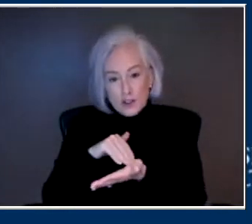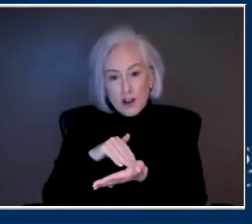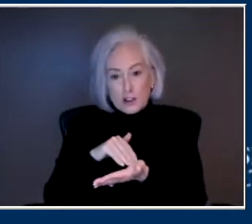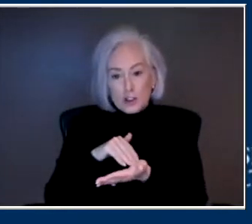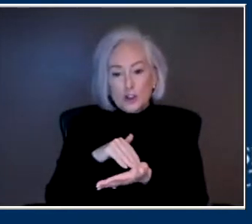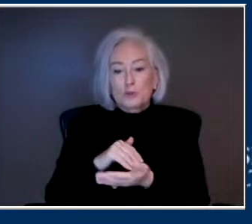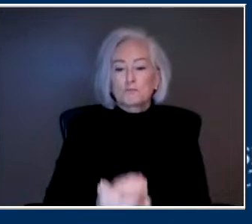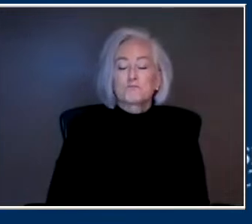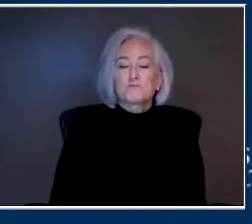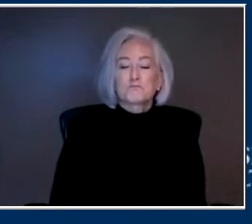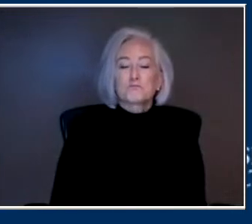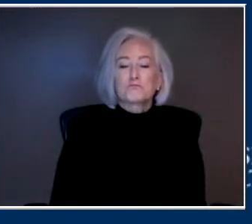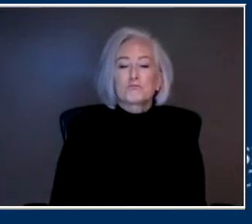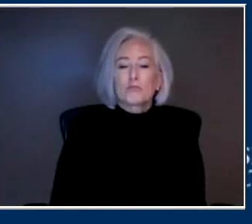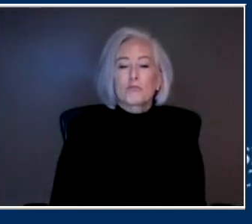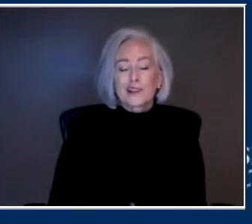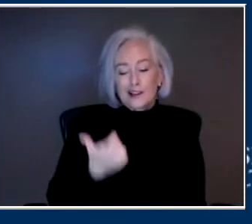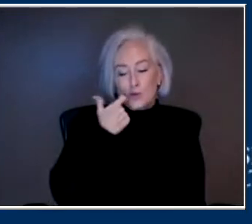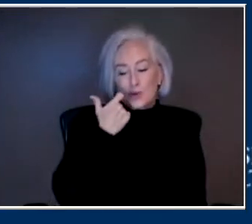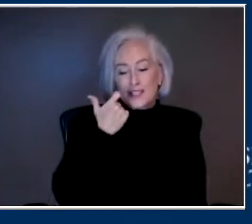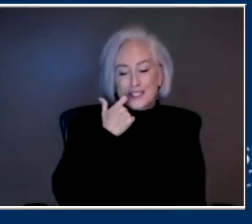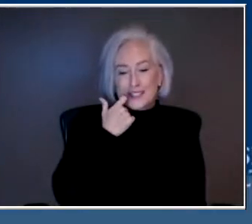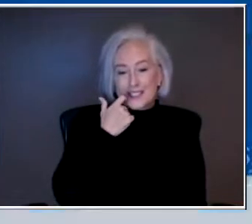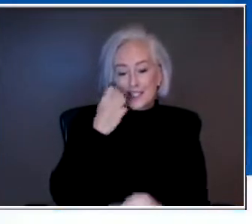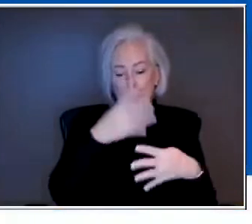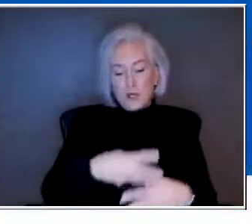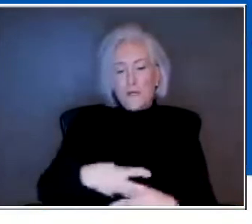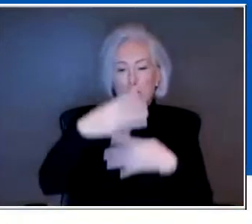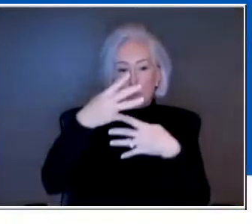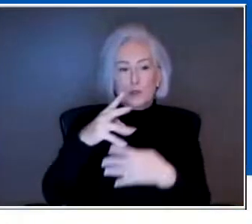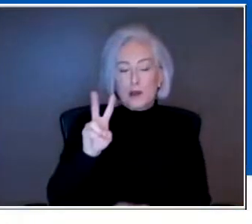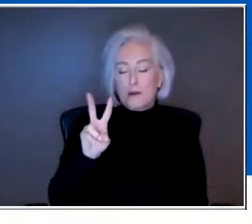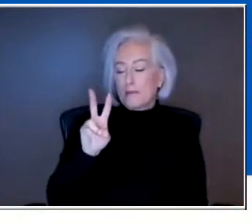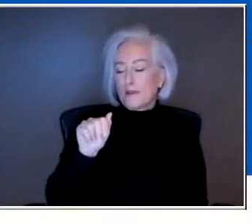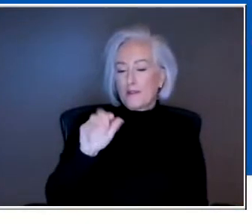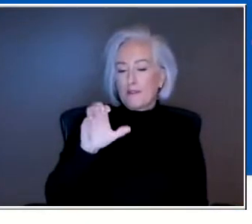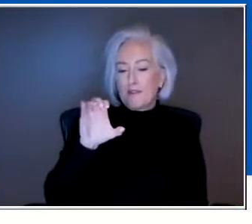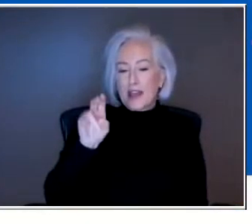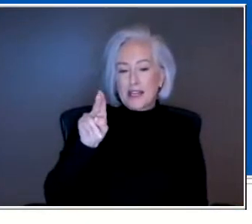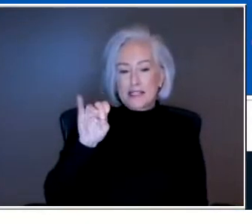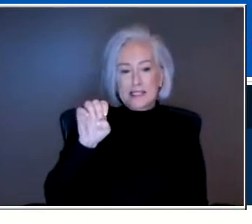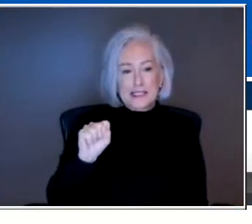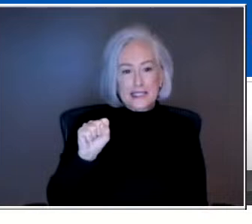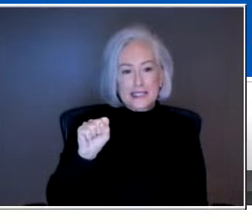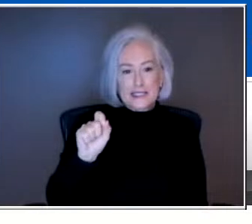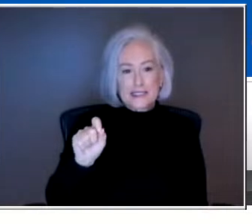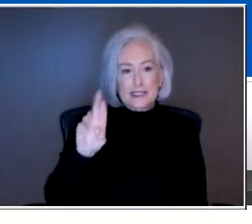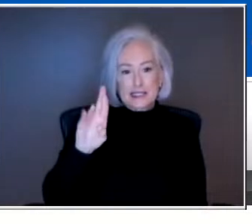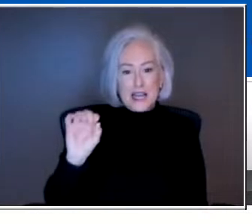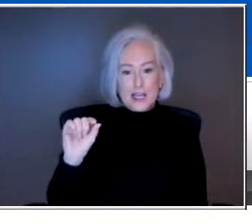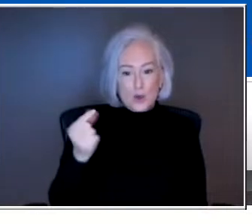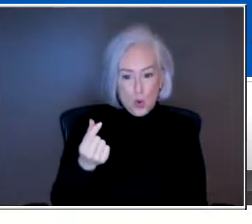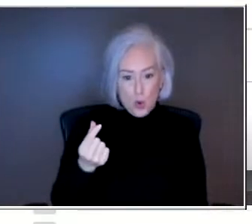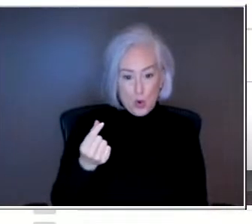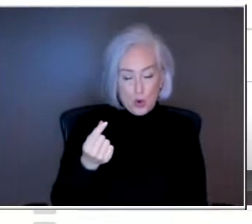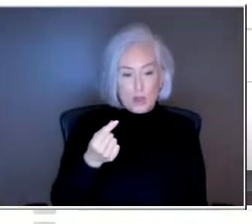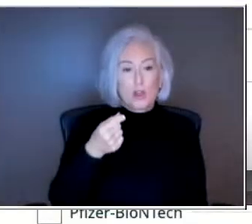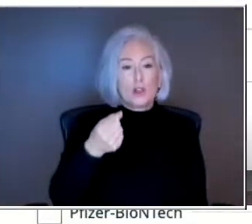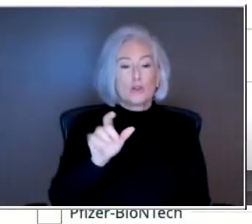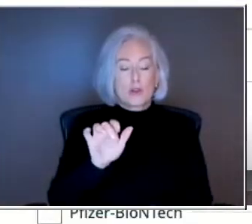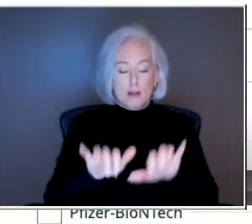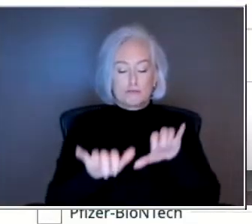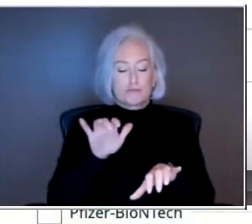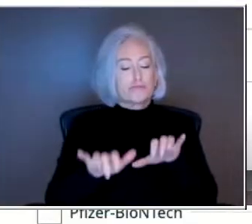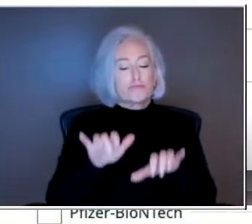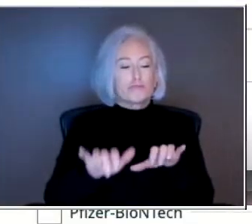recently I went on to the vaccines.org. And that is a place where you can find where vaccines are available. And